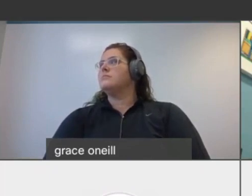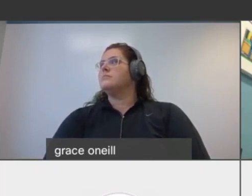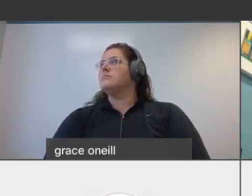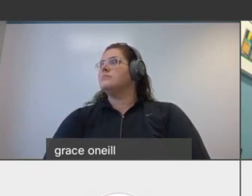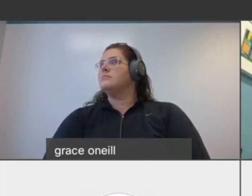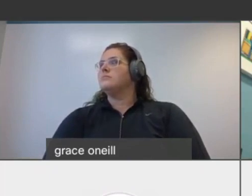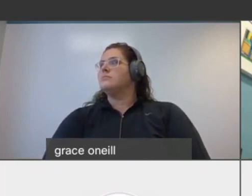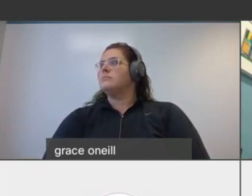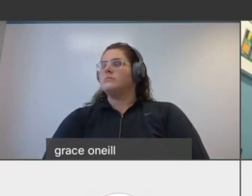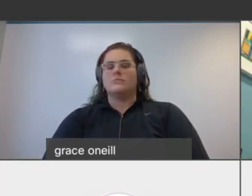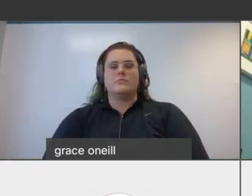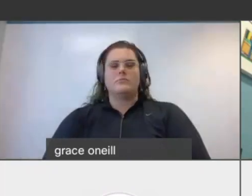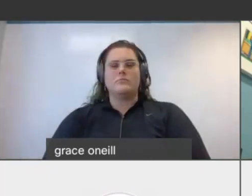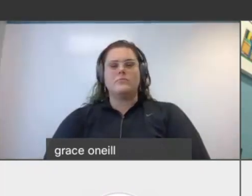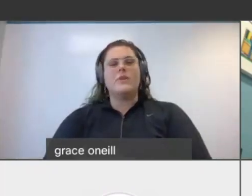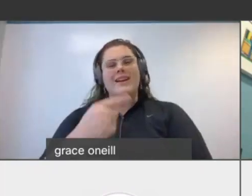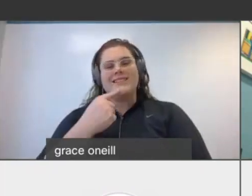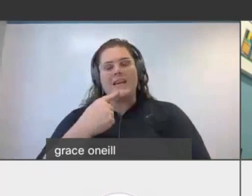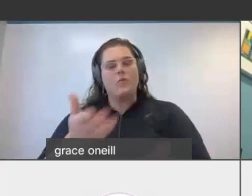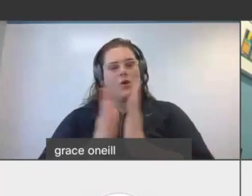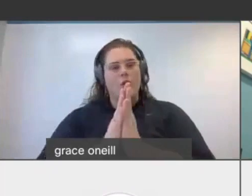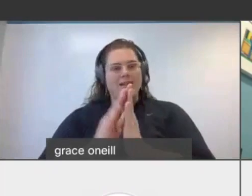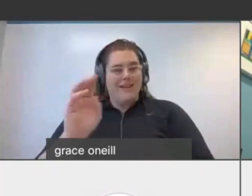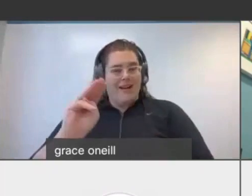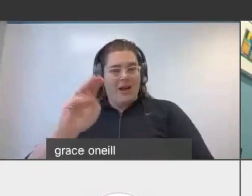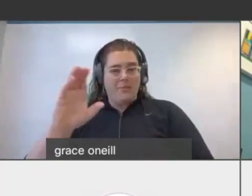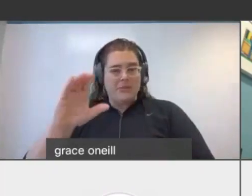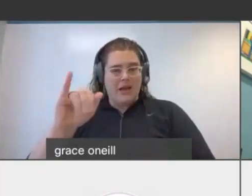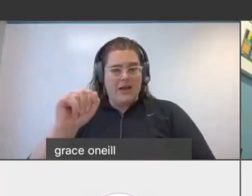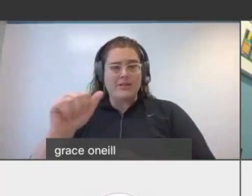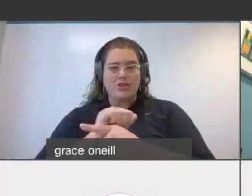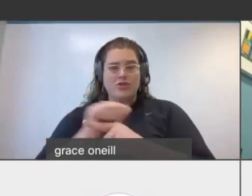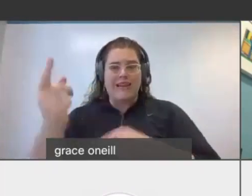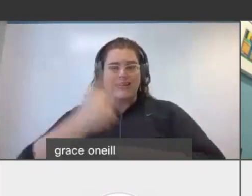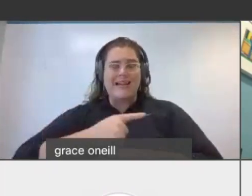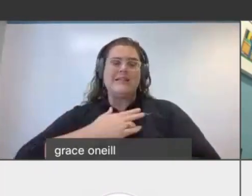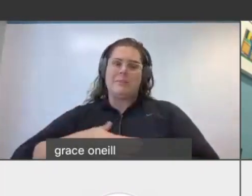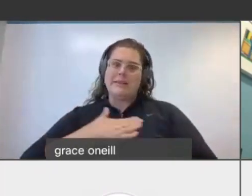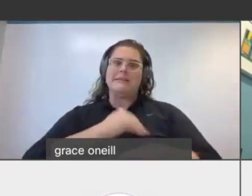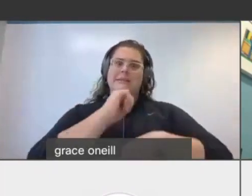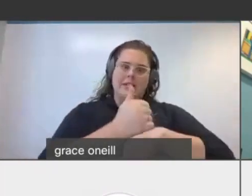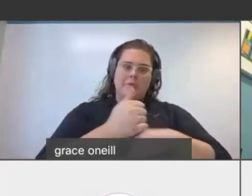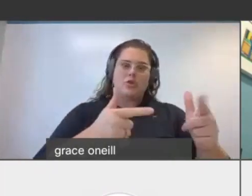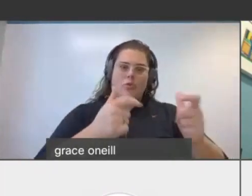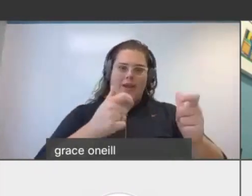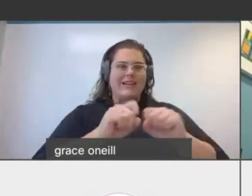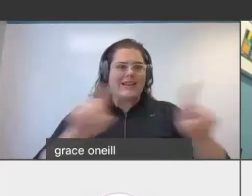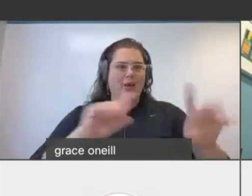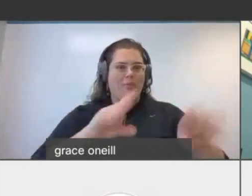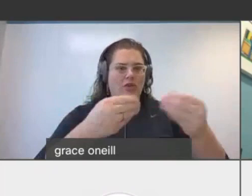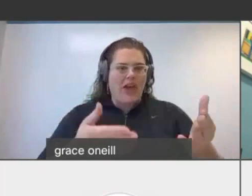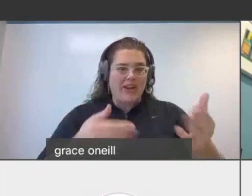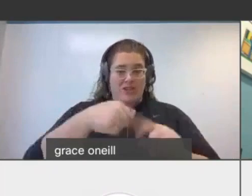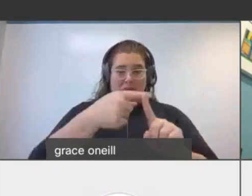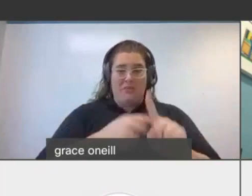There's a request that new MCIS training dates get established quickly and sent to providers. December is a short month due